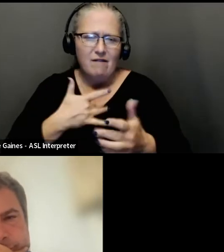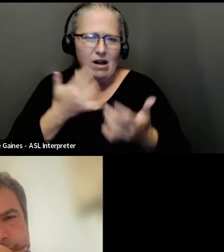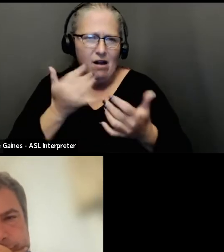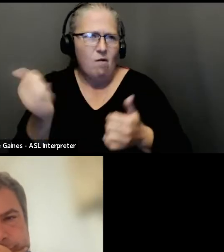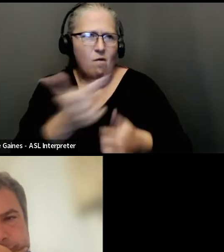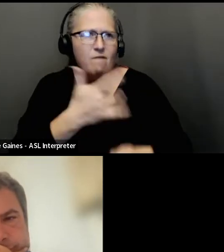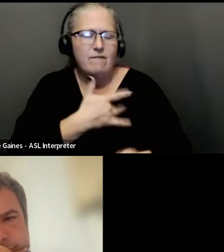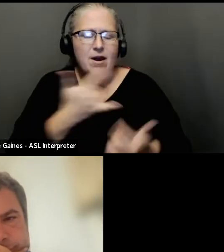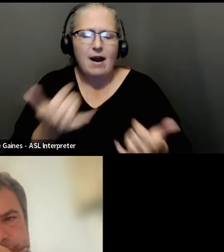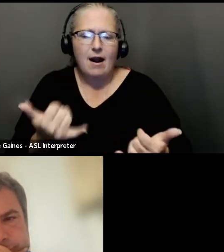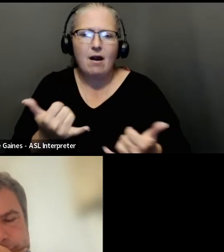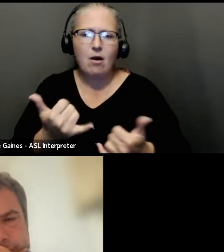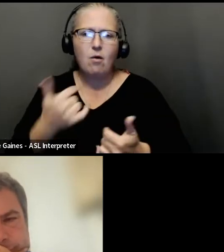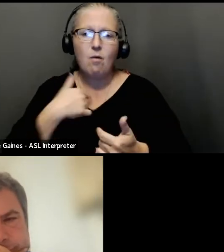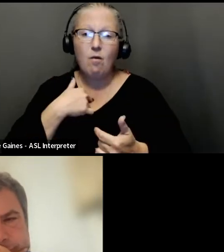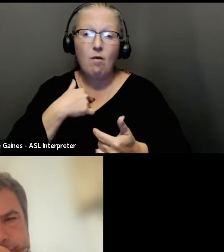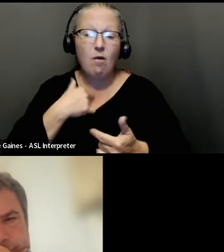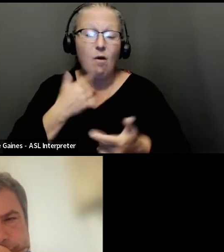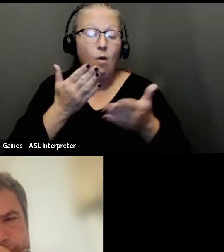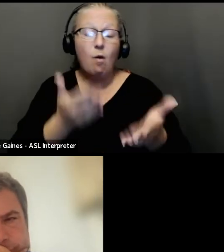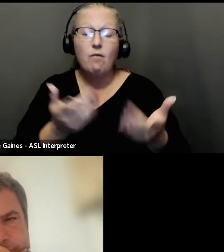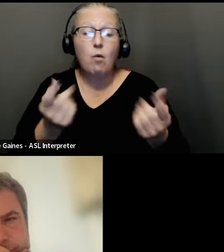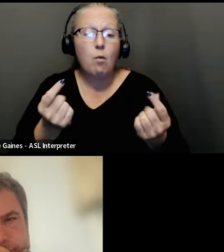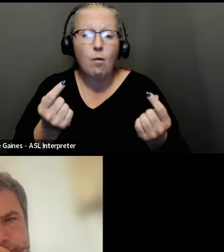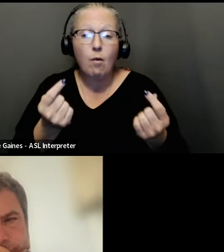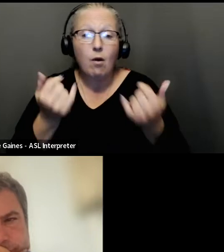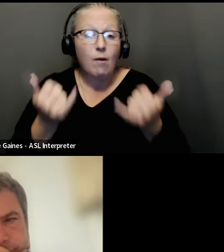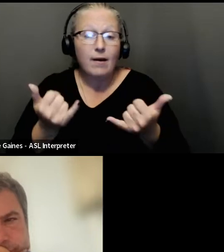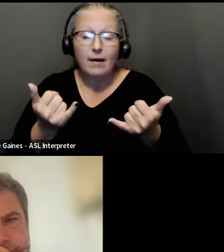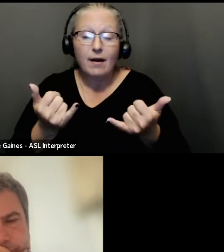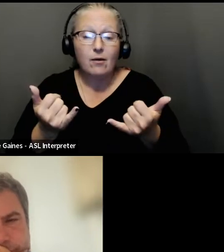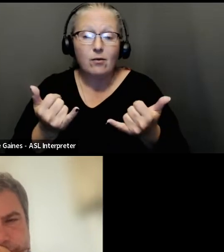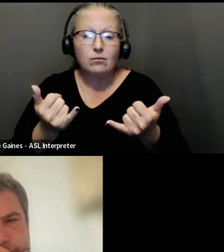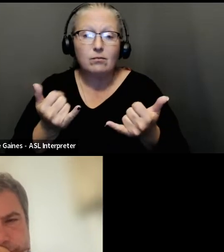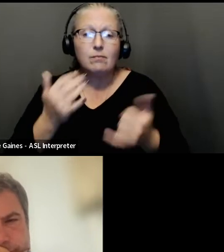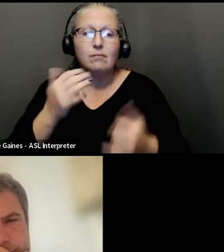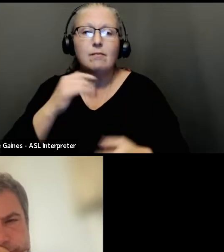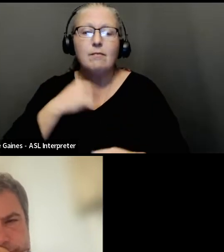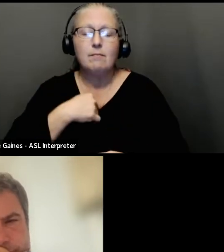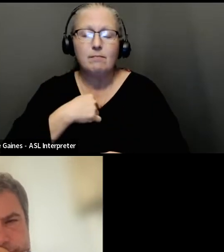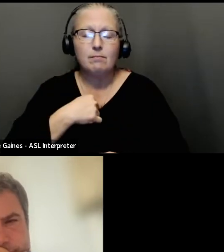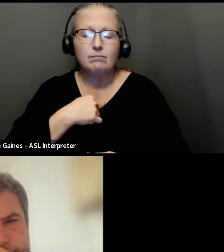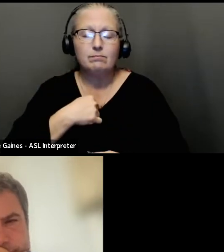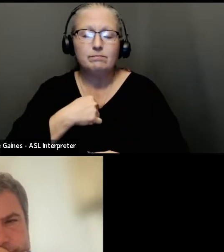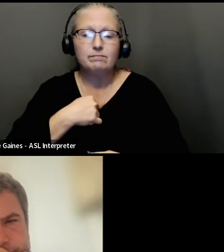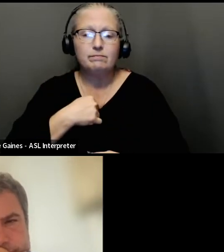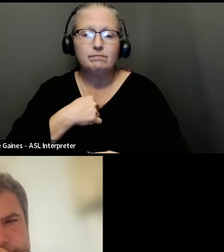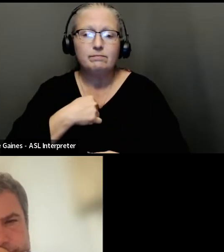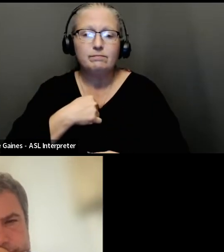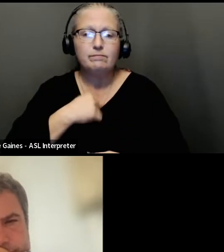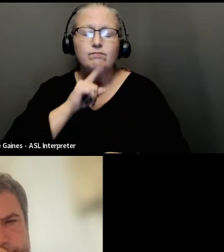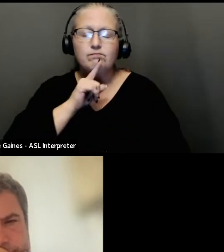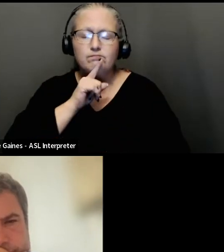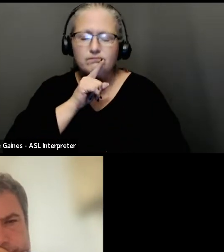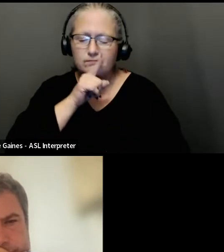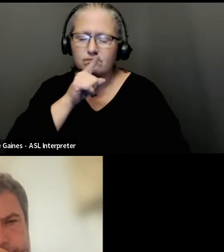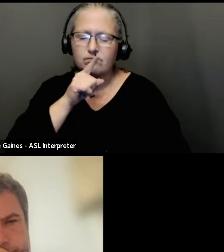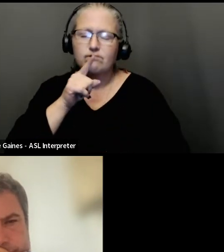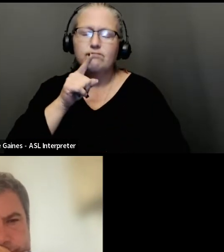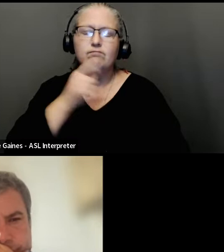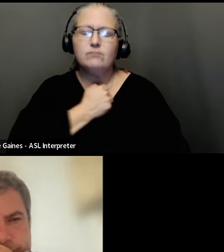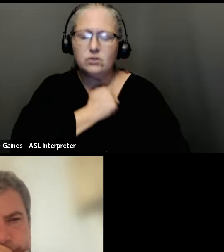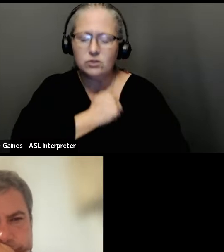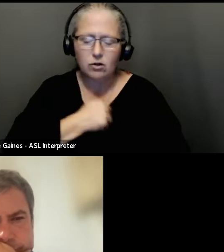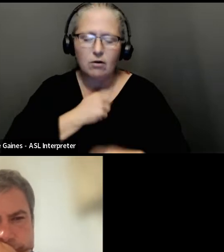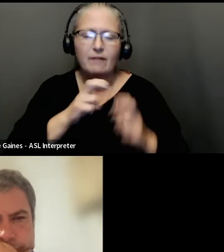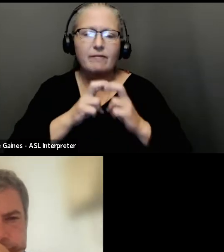right now. And all I can offer in this particular moment is just my deepest apology. I am